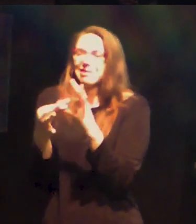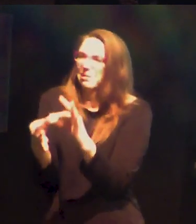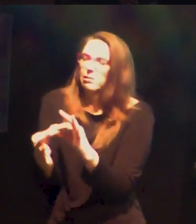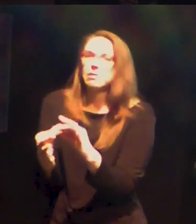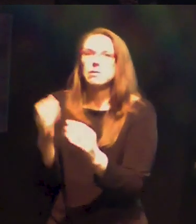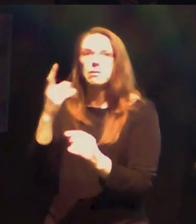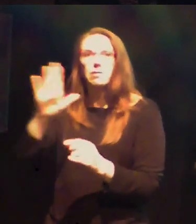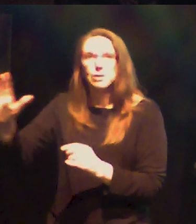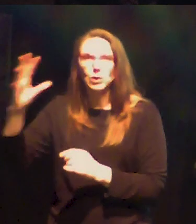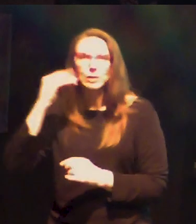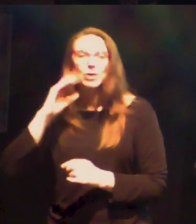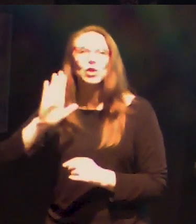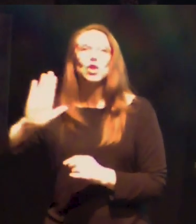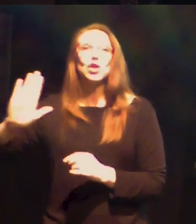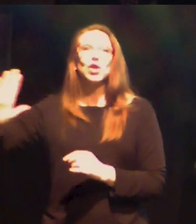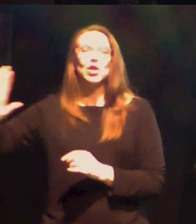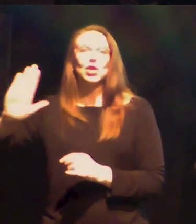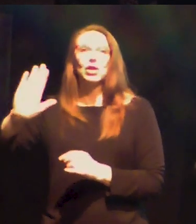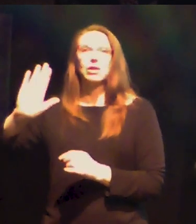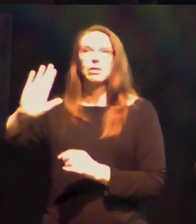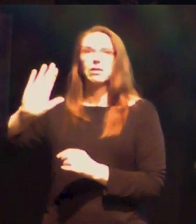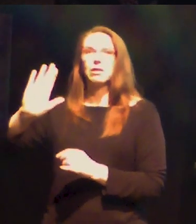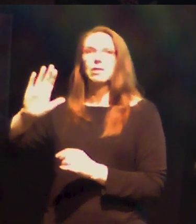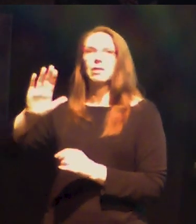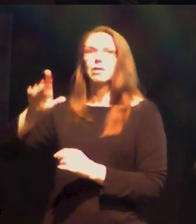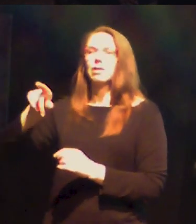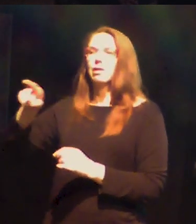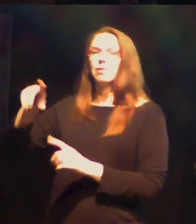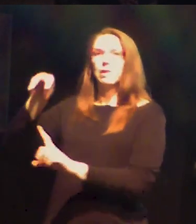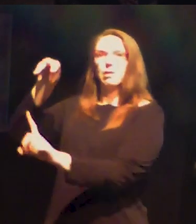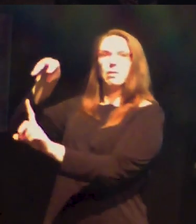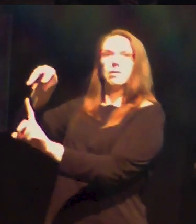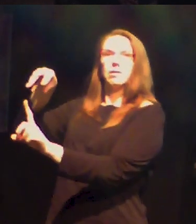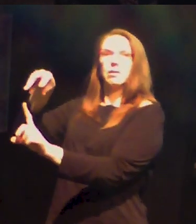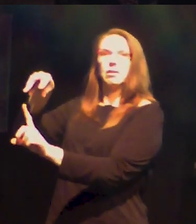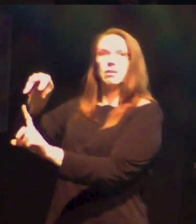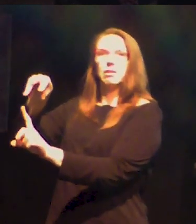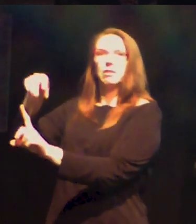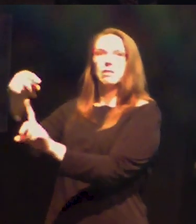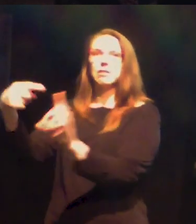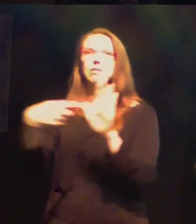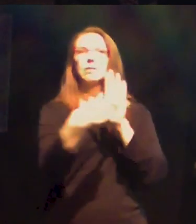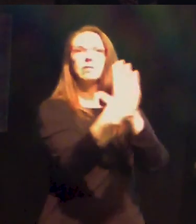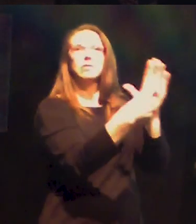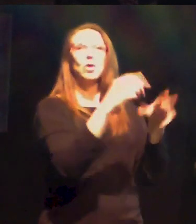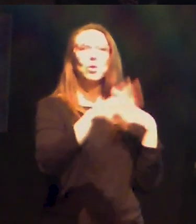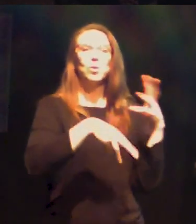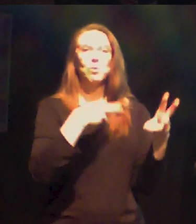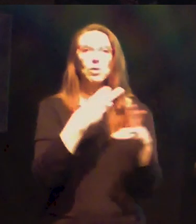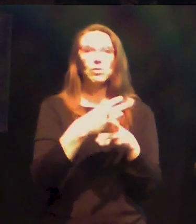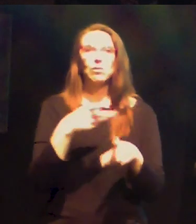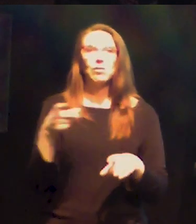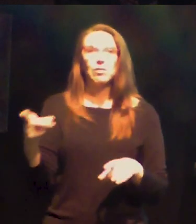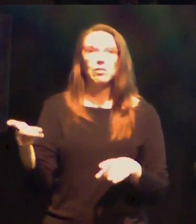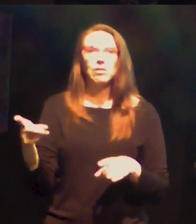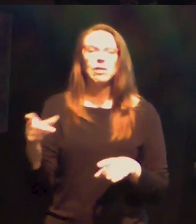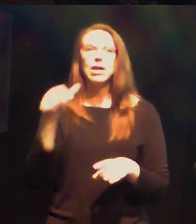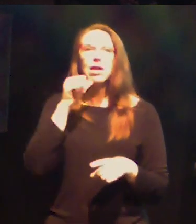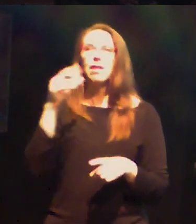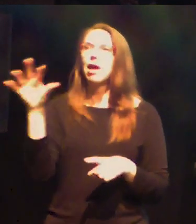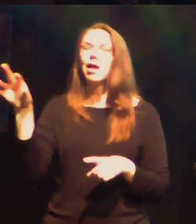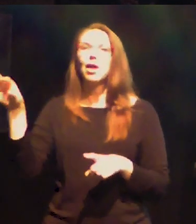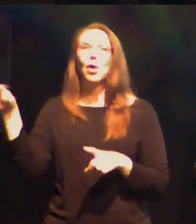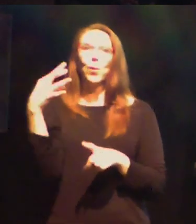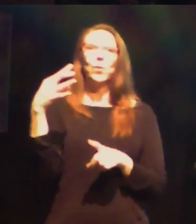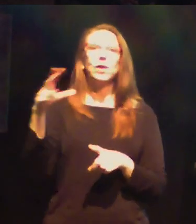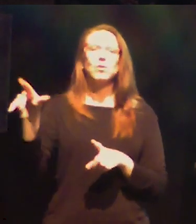her experience and that her center needed to be spotlit for the world to see. And it wasn't to be able to turn the camera on the others